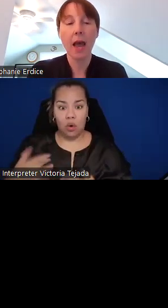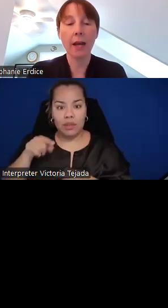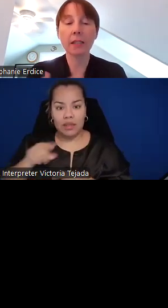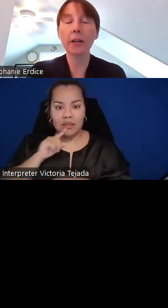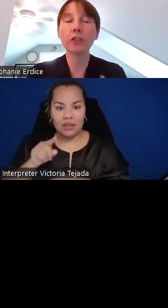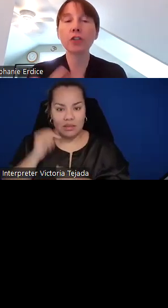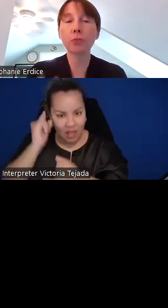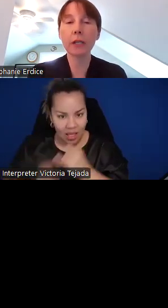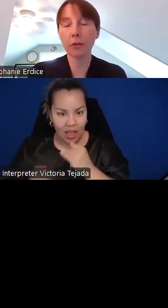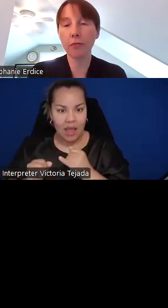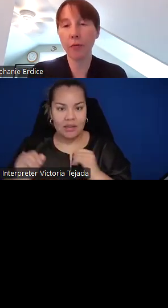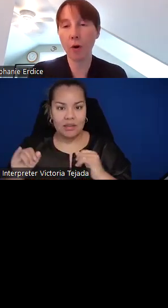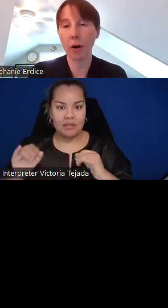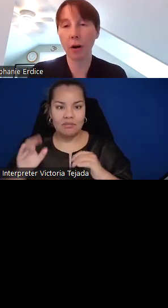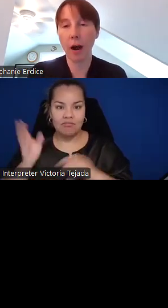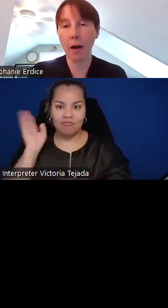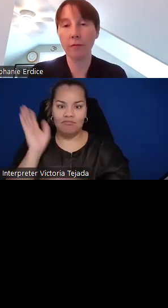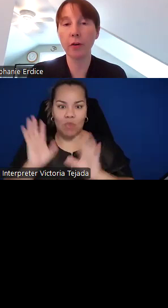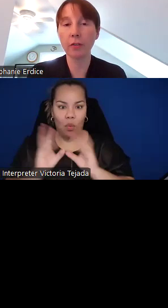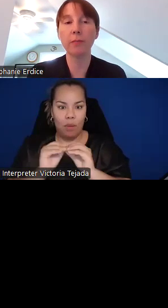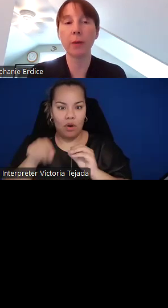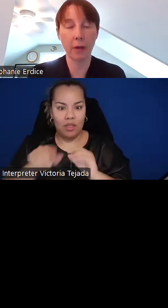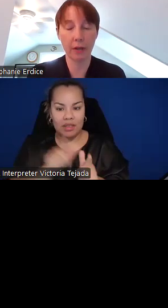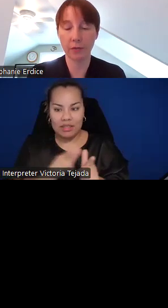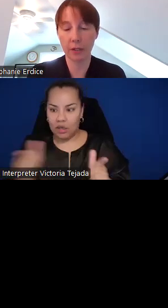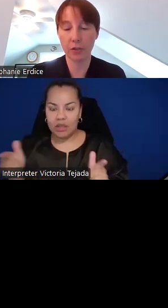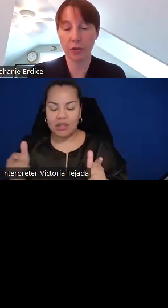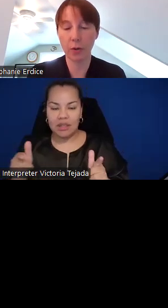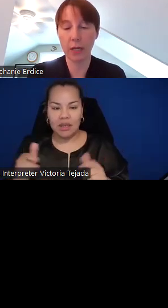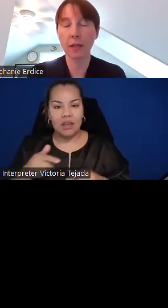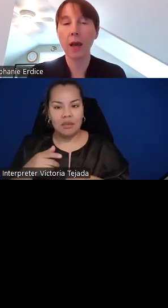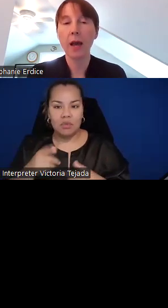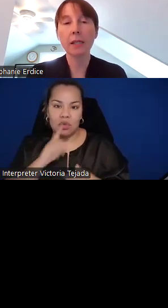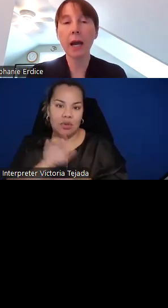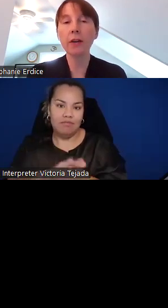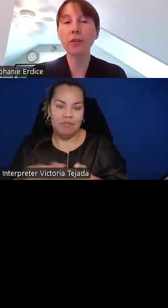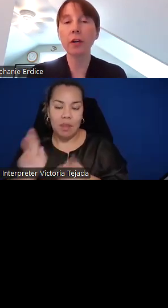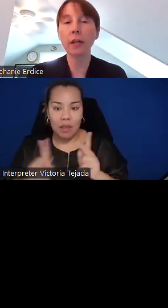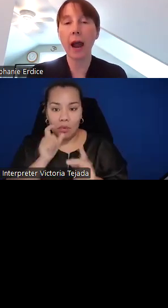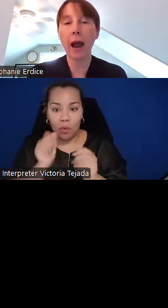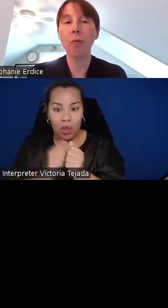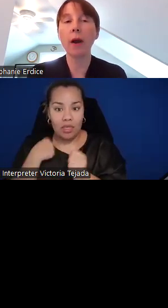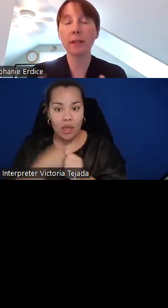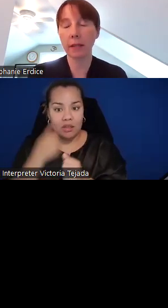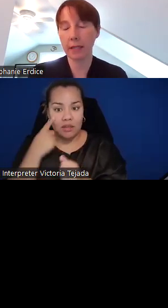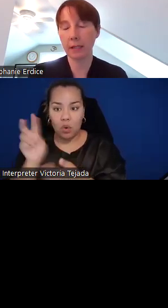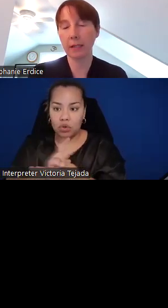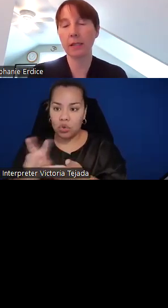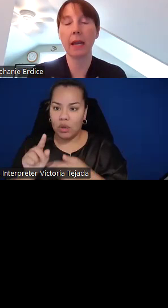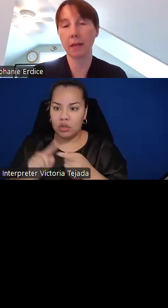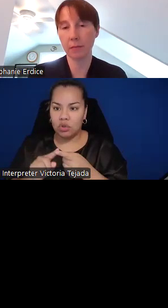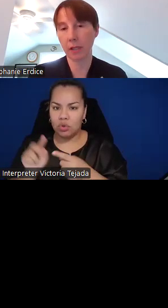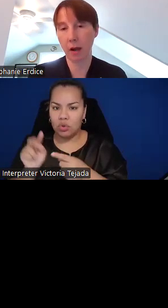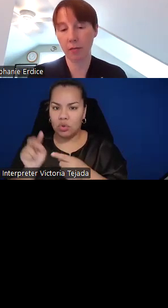series, and it's kind of a treat for folks that have been with us for these 2 weeks to kind of look at what it's like